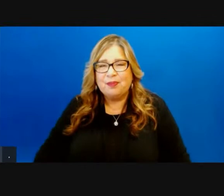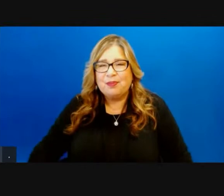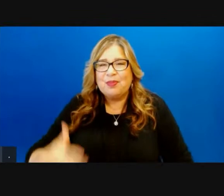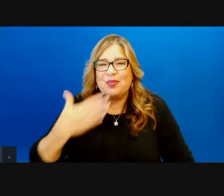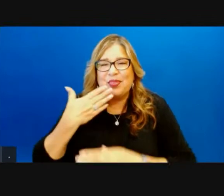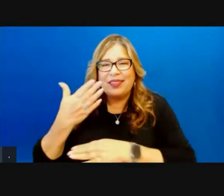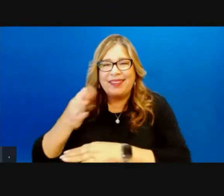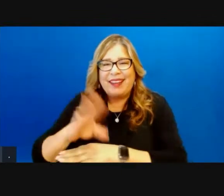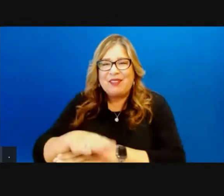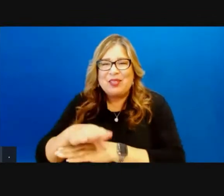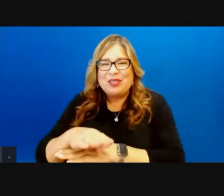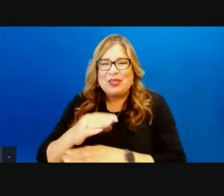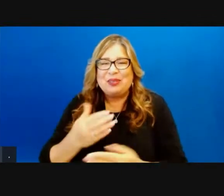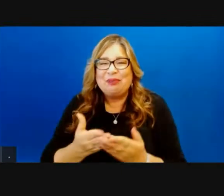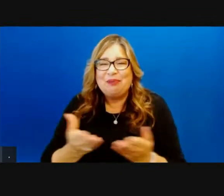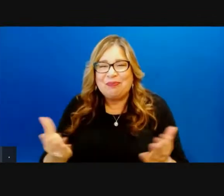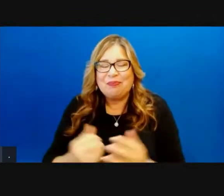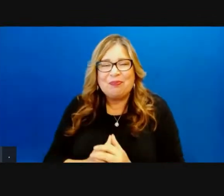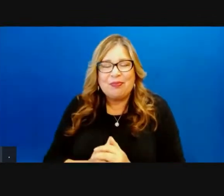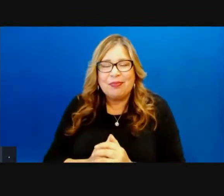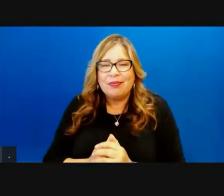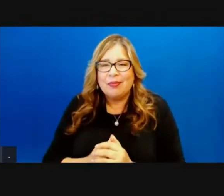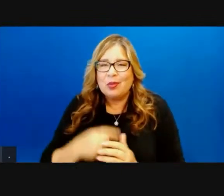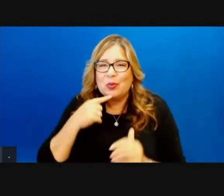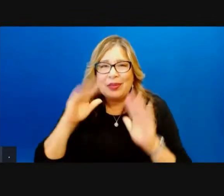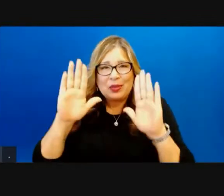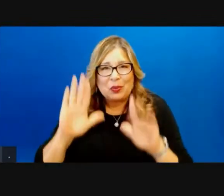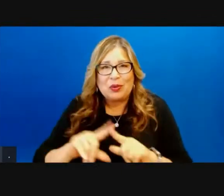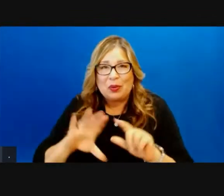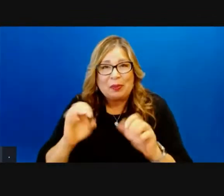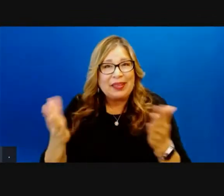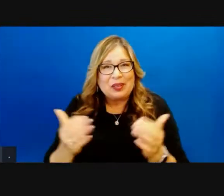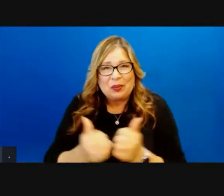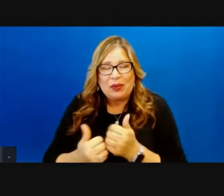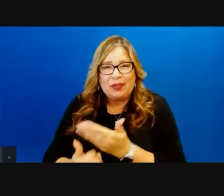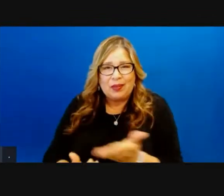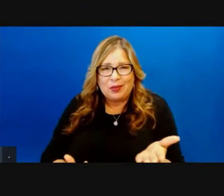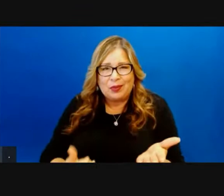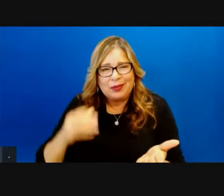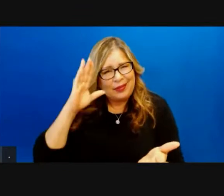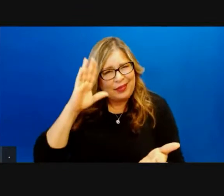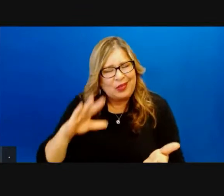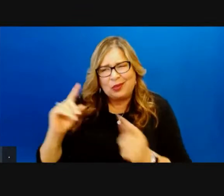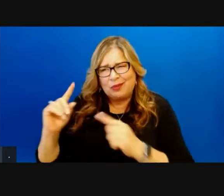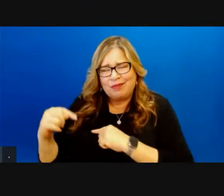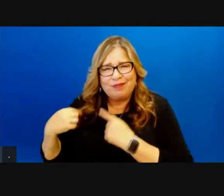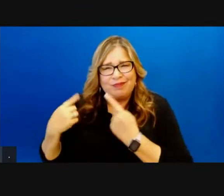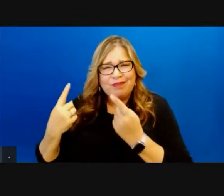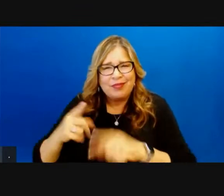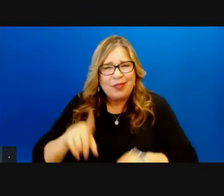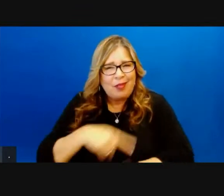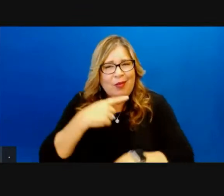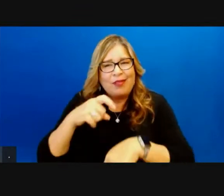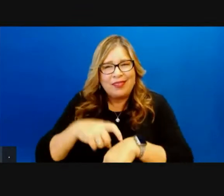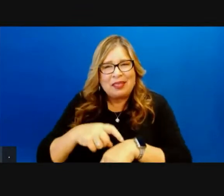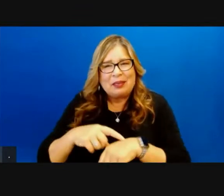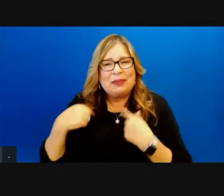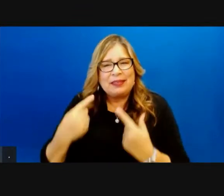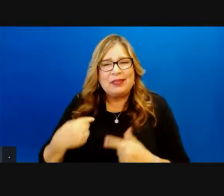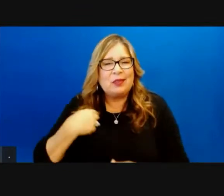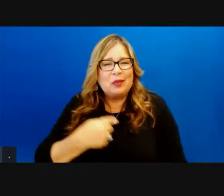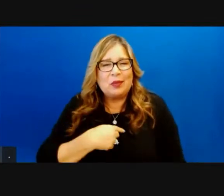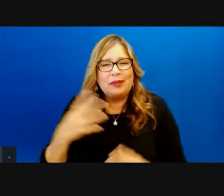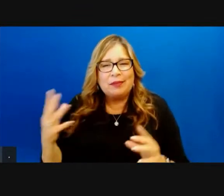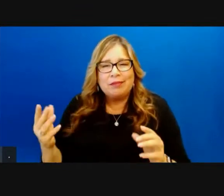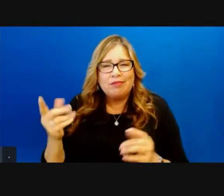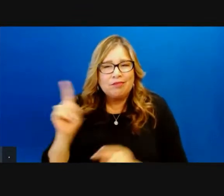Good afternoon. It's great to be with you, and it's been a while since we did a Zoom update to the